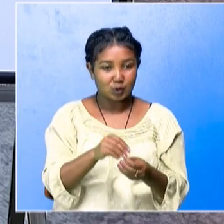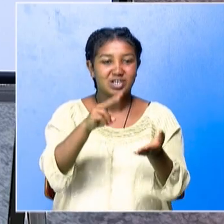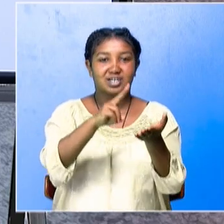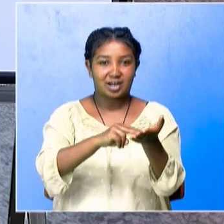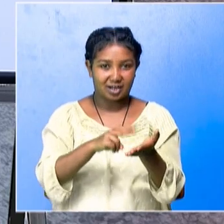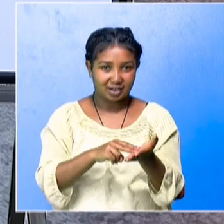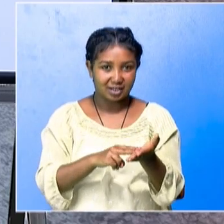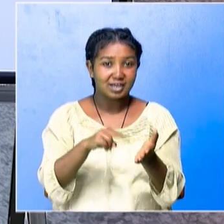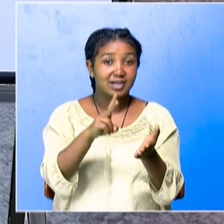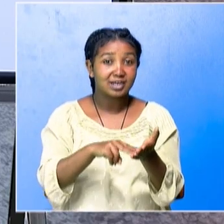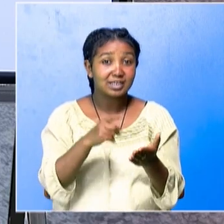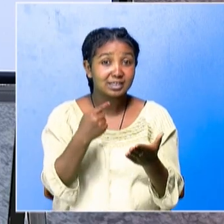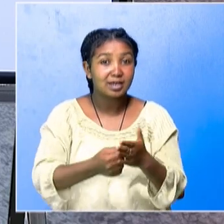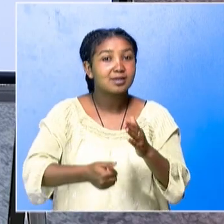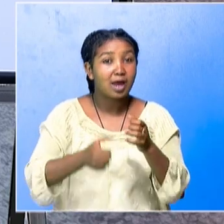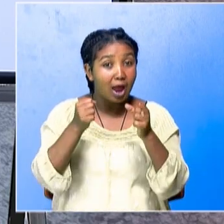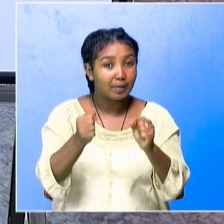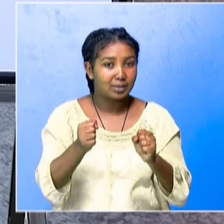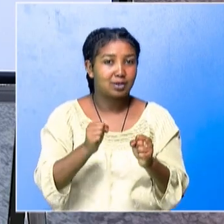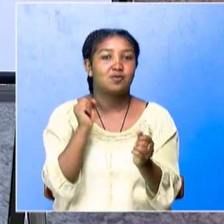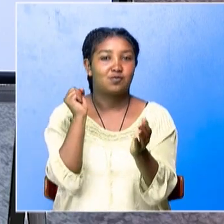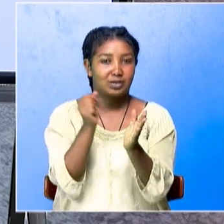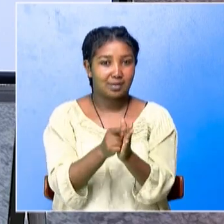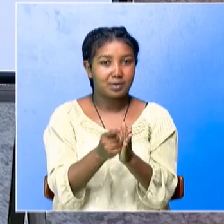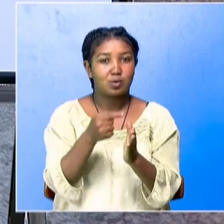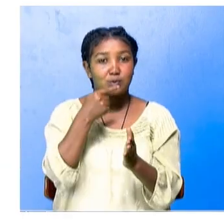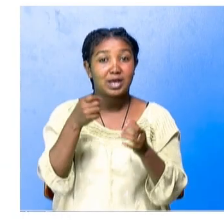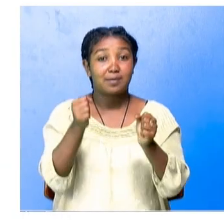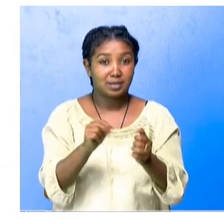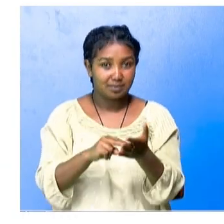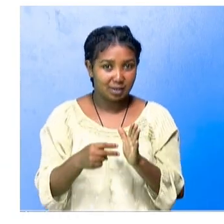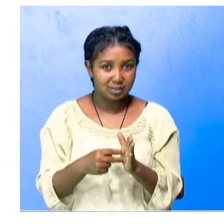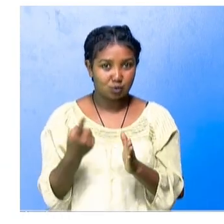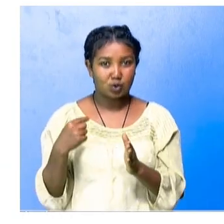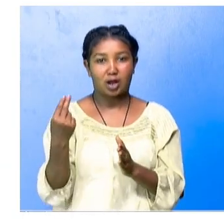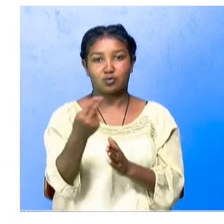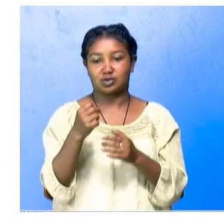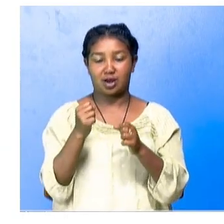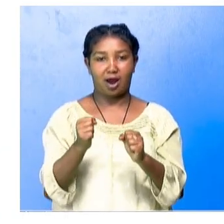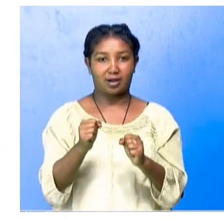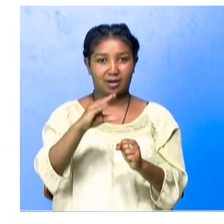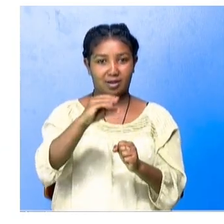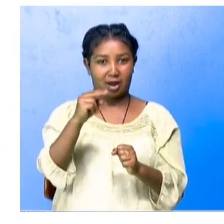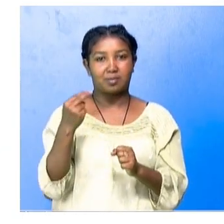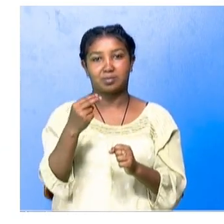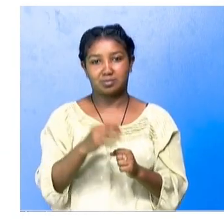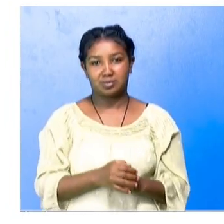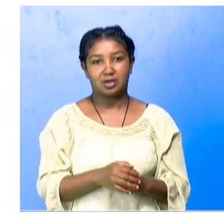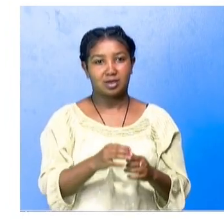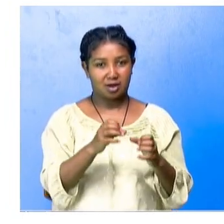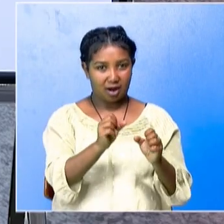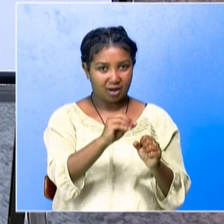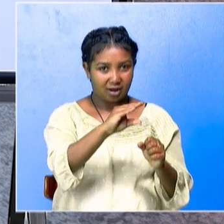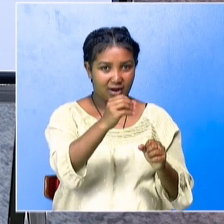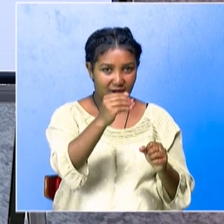reading, that is the ability. For example, when we said ability, we can use can. We can